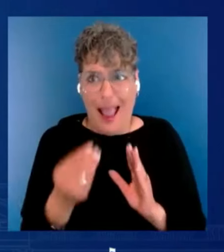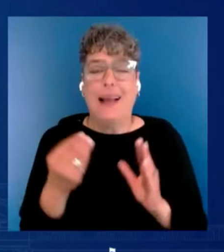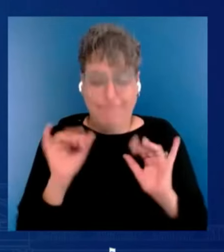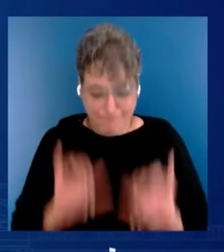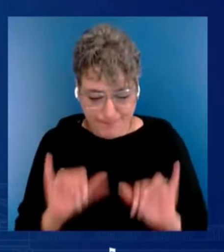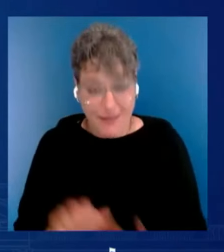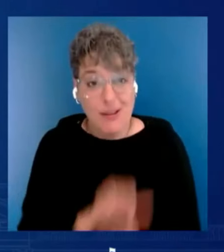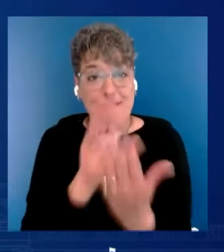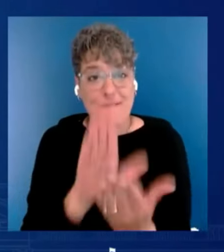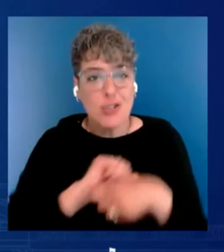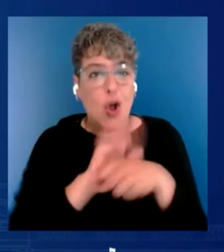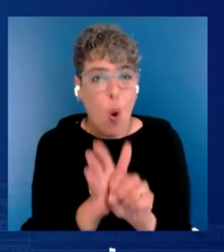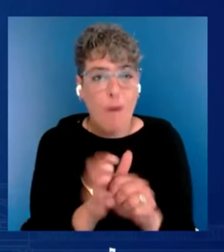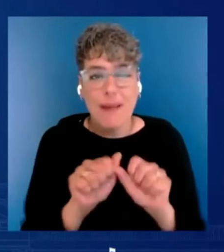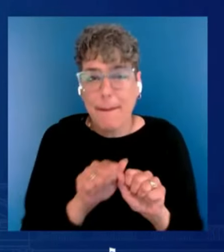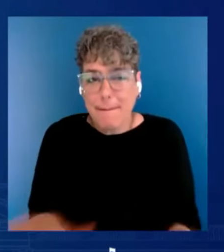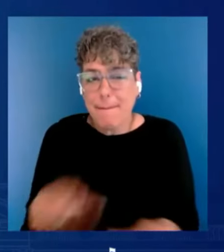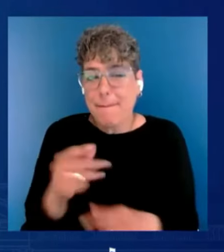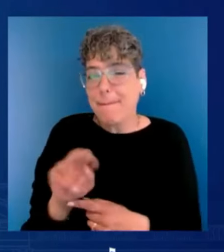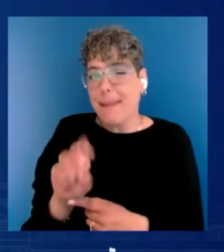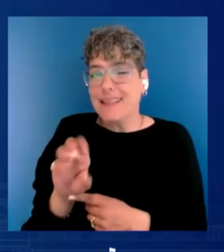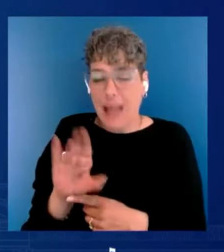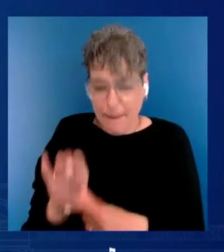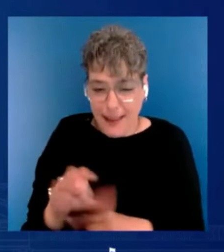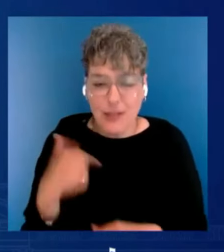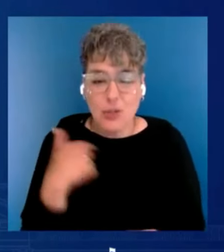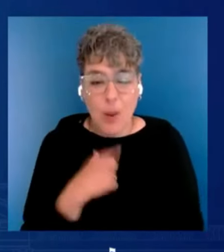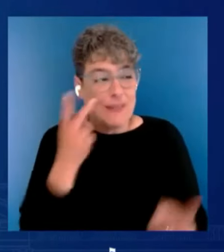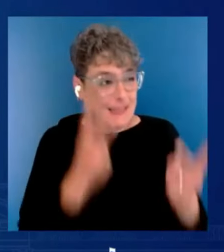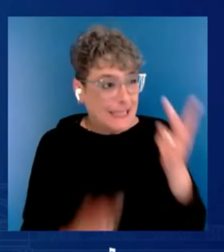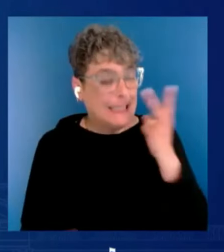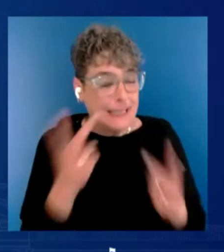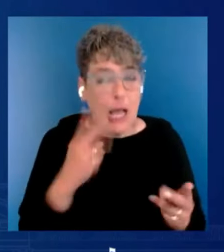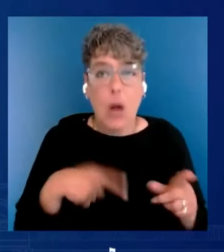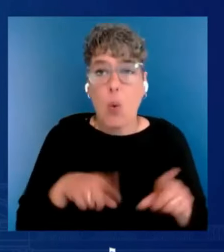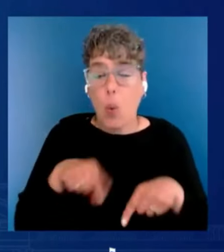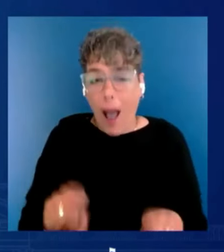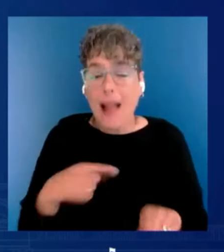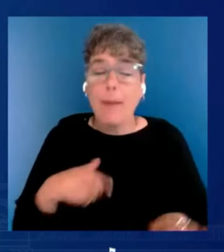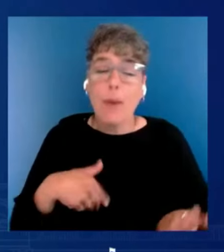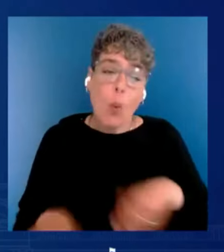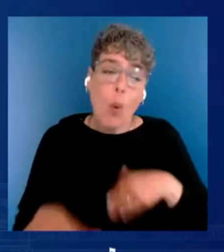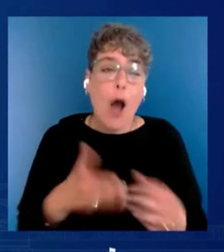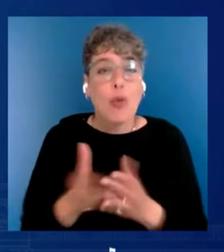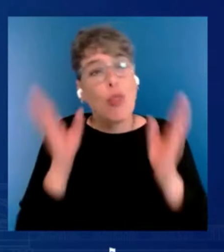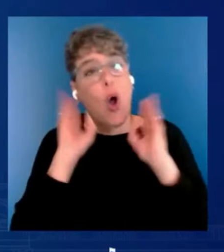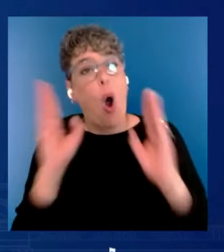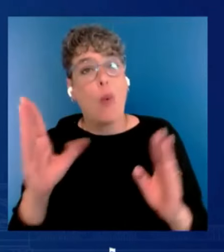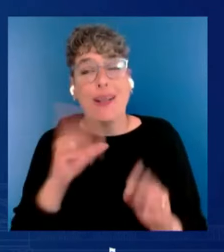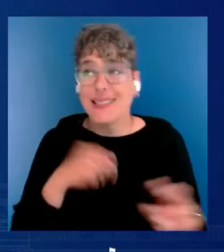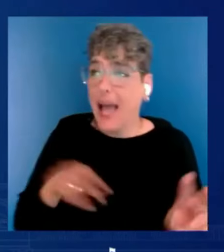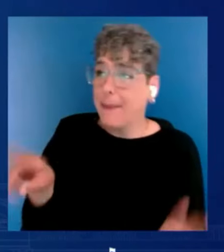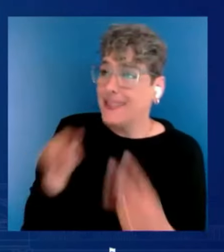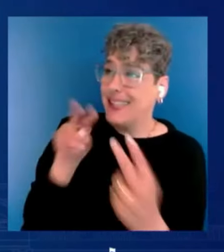House, through our department, through the halls of Congress, and see other AAPI members of our administration, I feel a real sense of pride at how